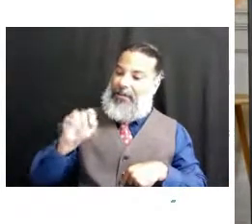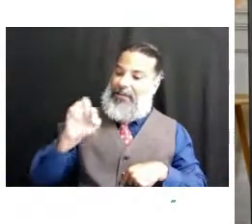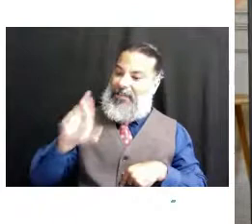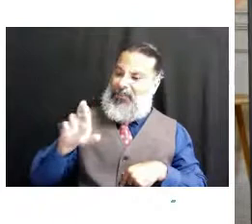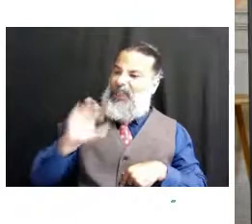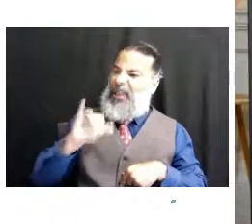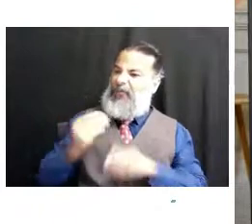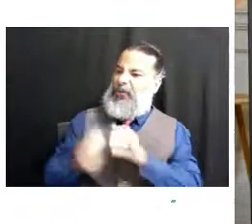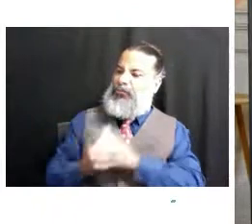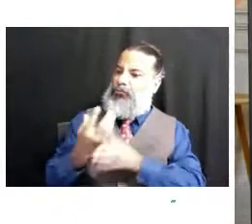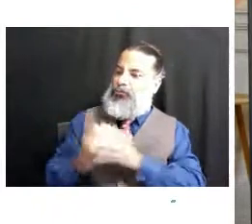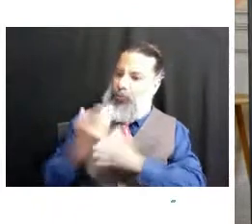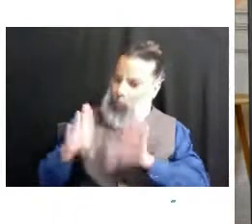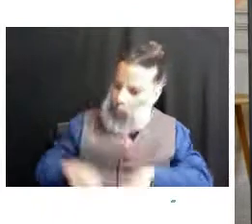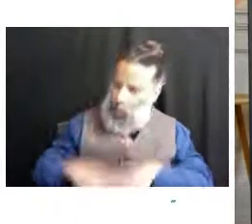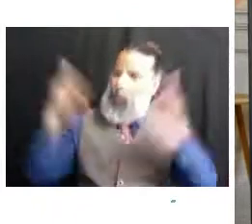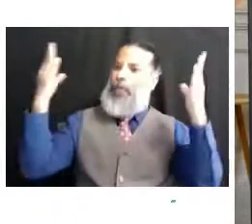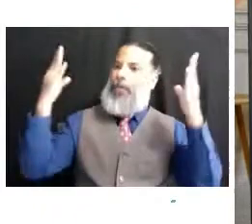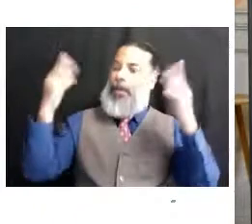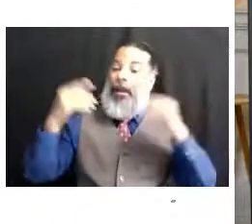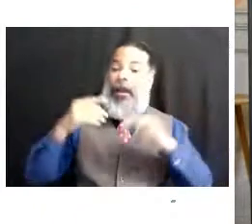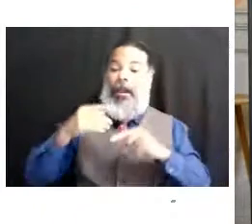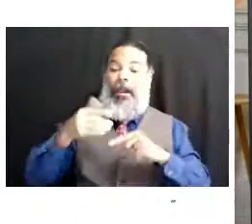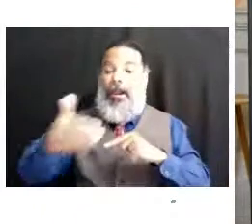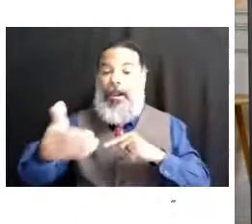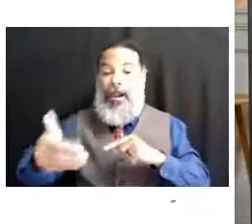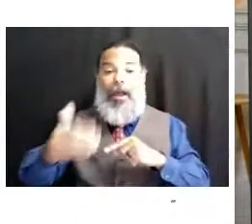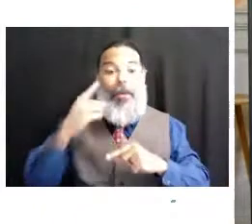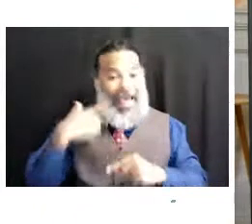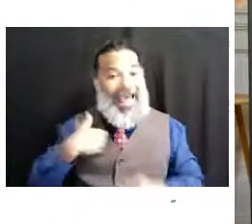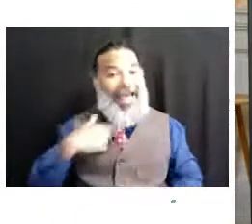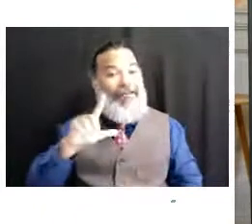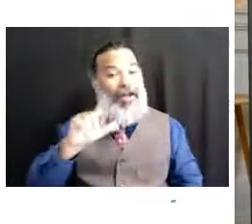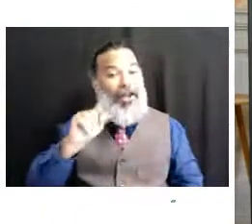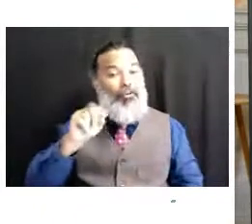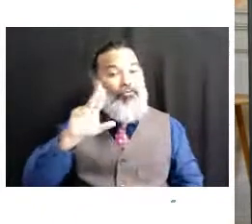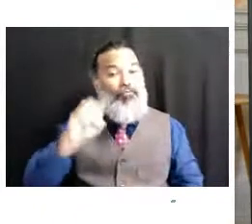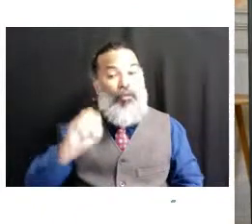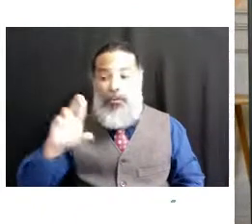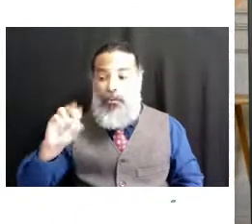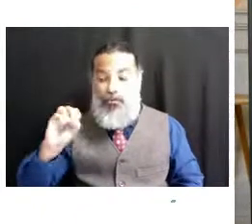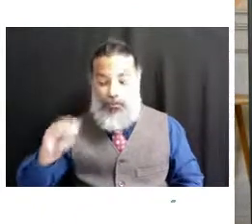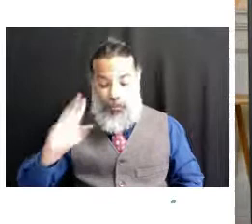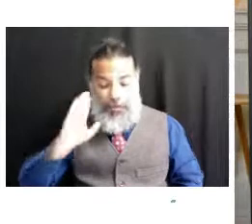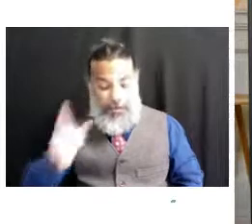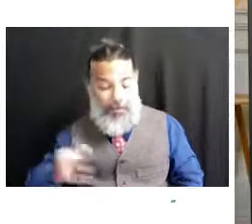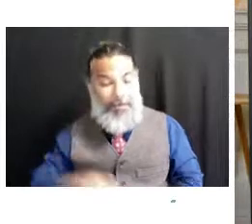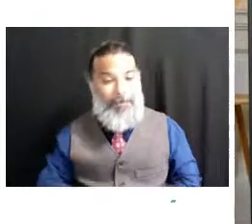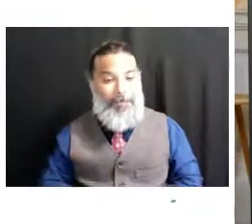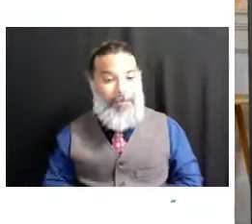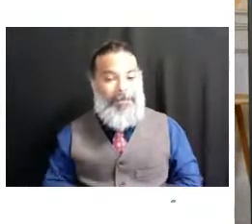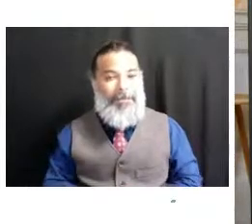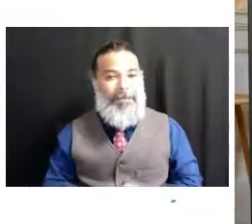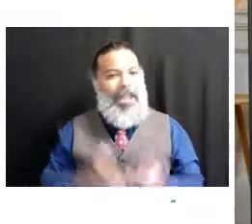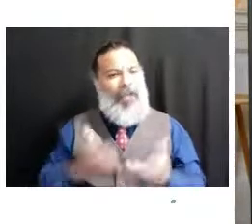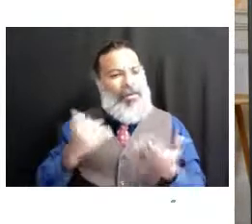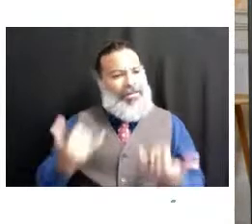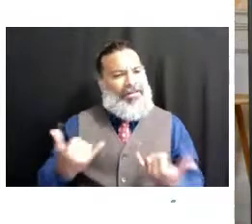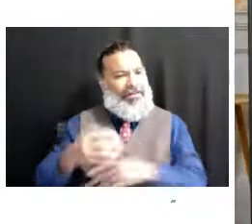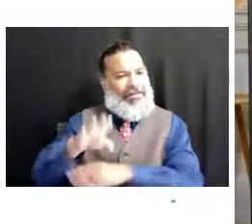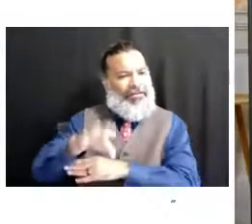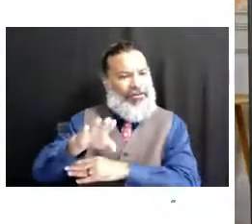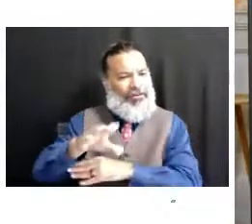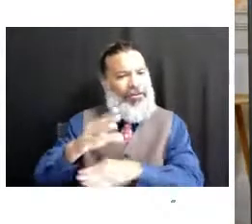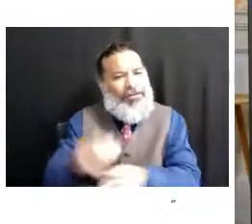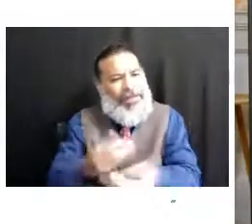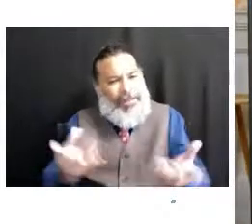spring, it will have a Latrobe room. And I want this afternoon to give